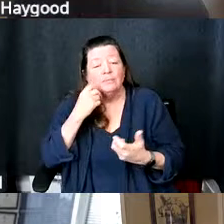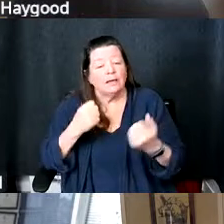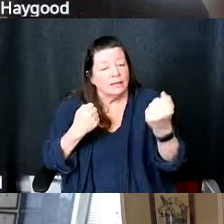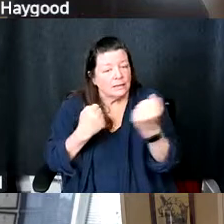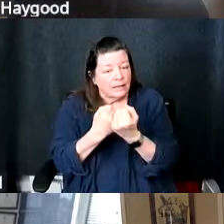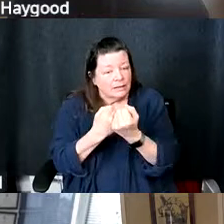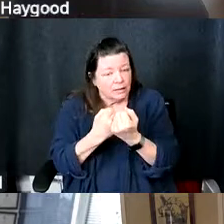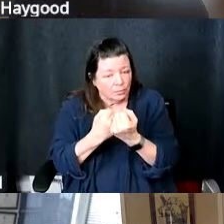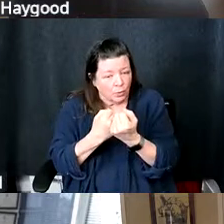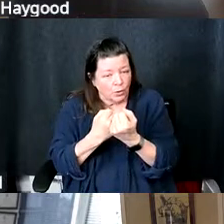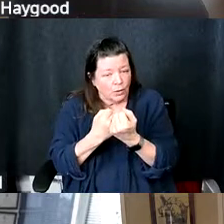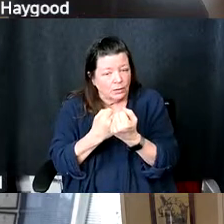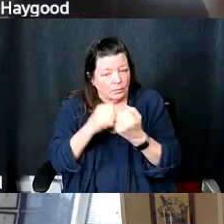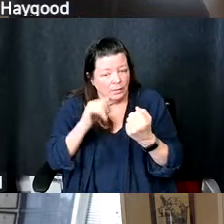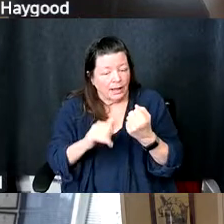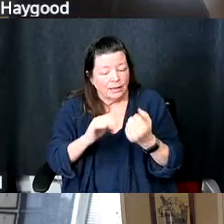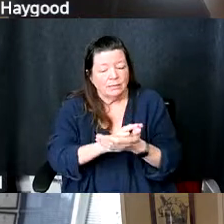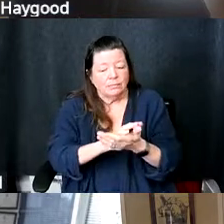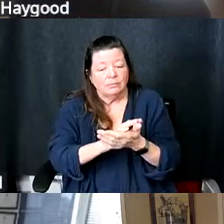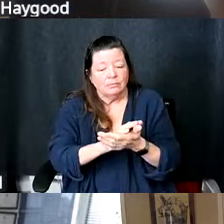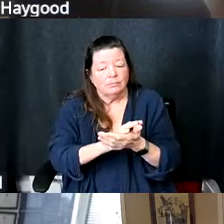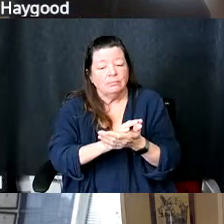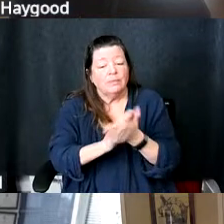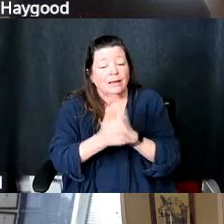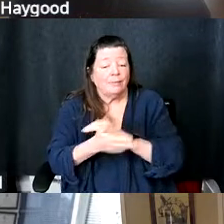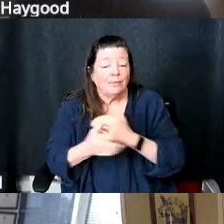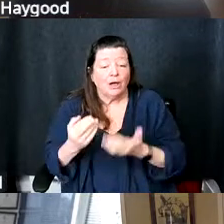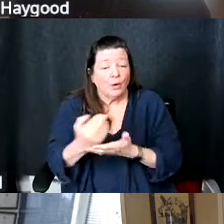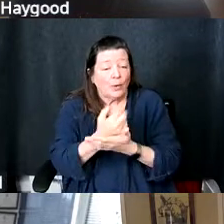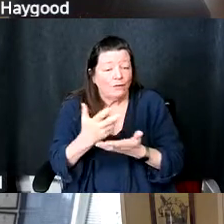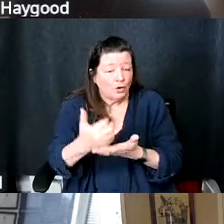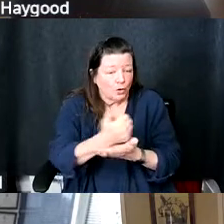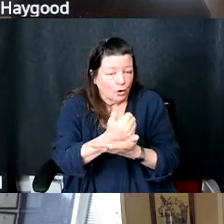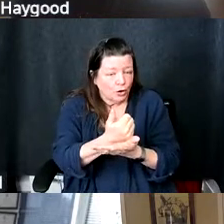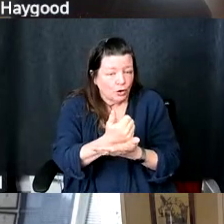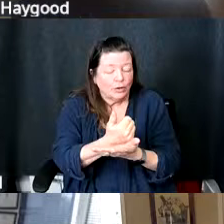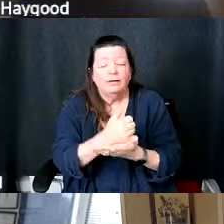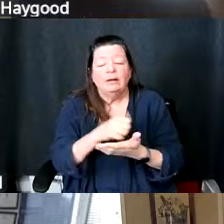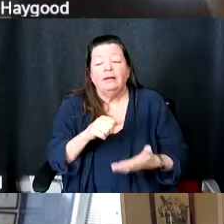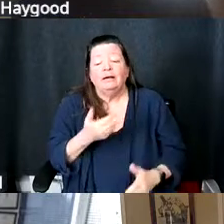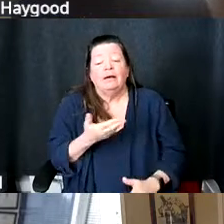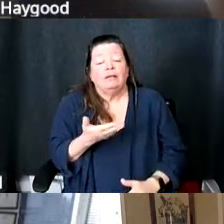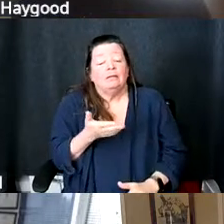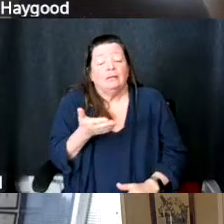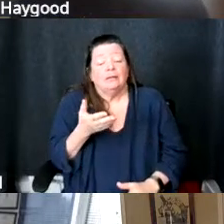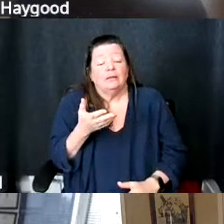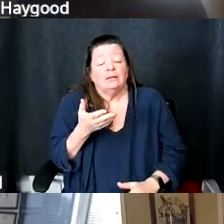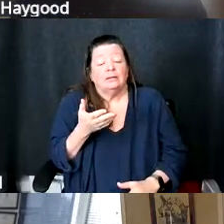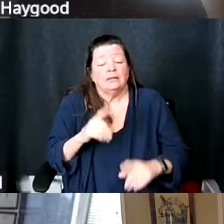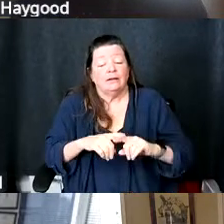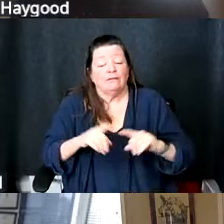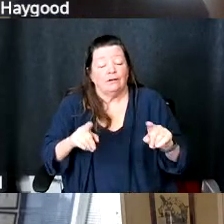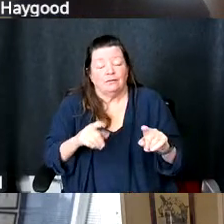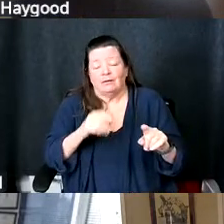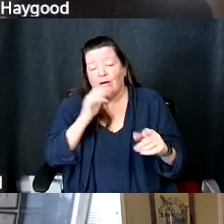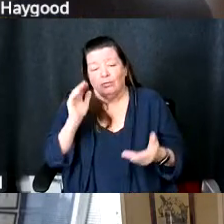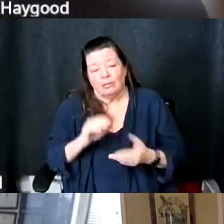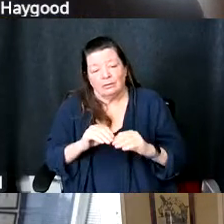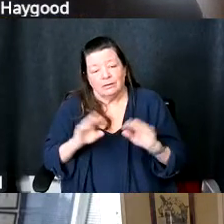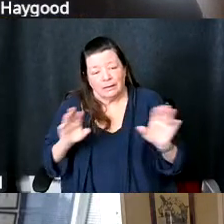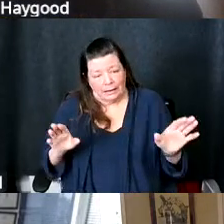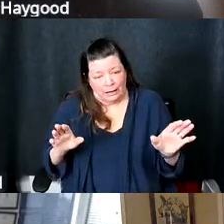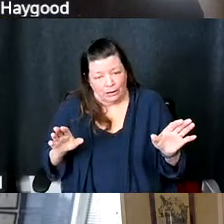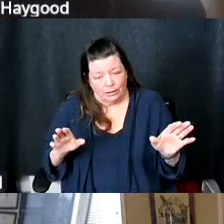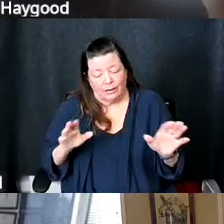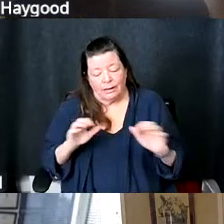a revenue collector. Other things outside of that are less clear to borrowers about how and why you might